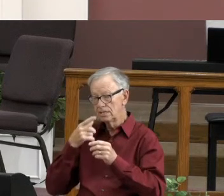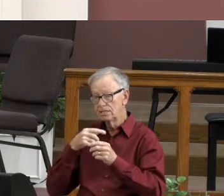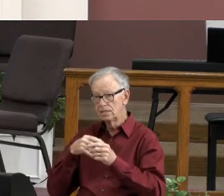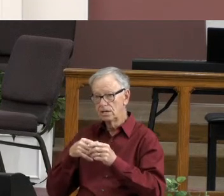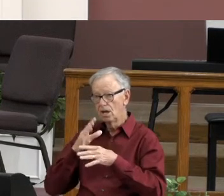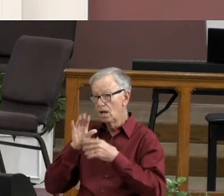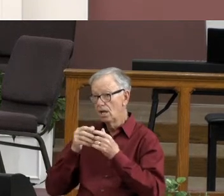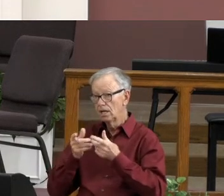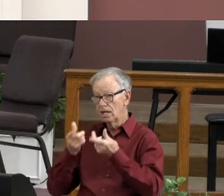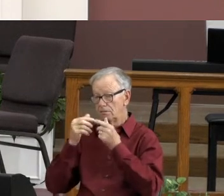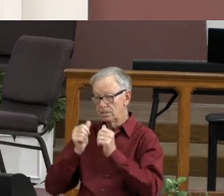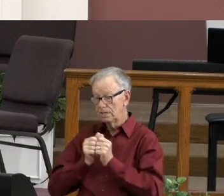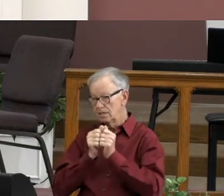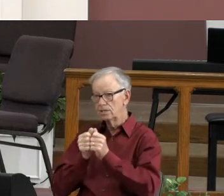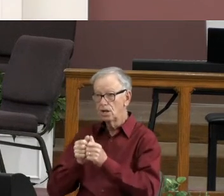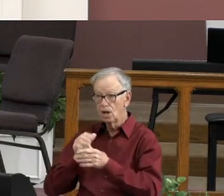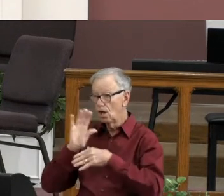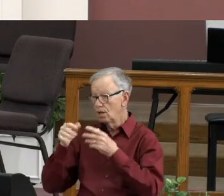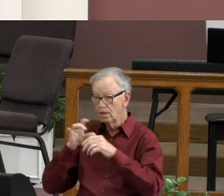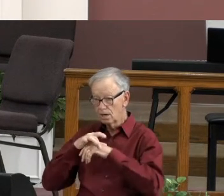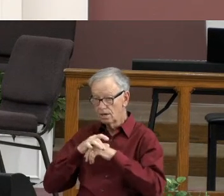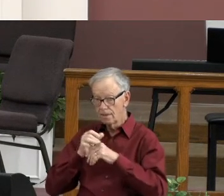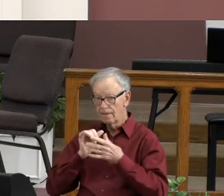we were talking about at that point.